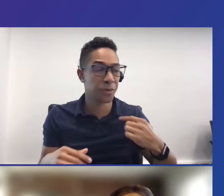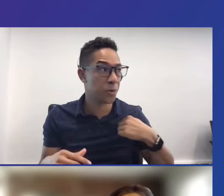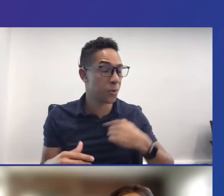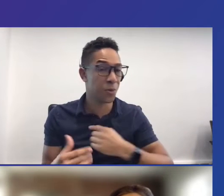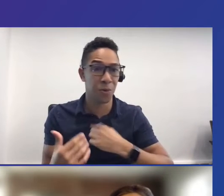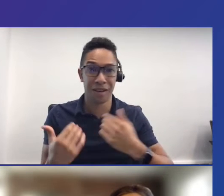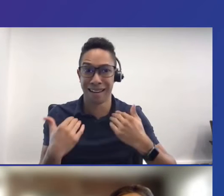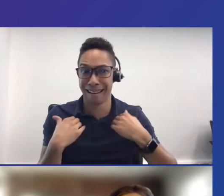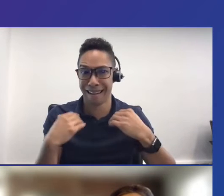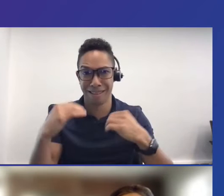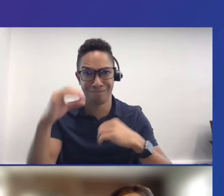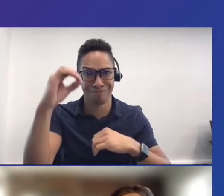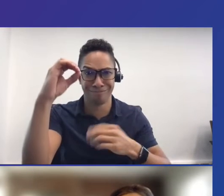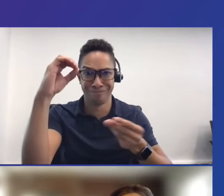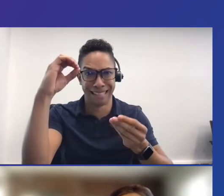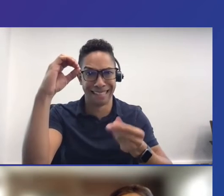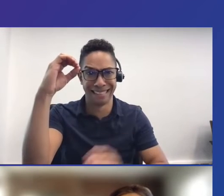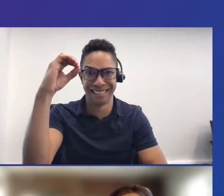Our